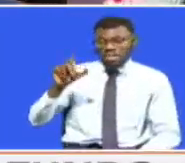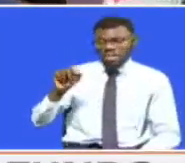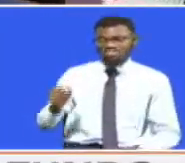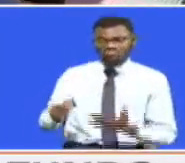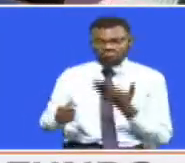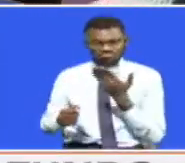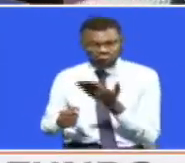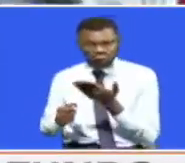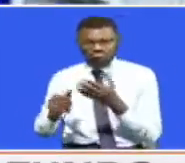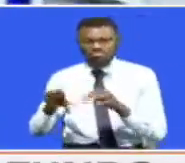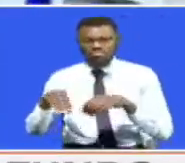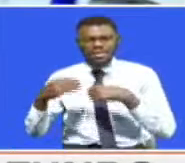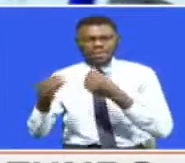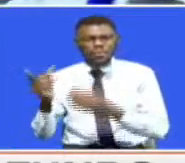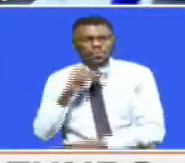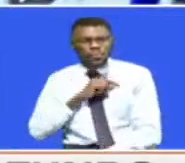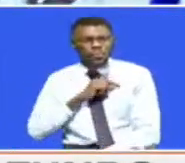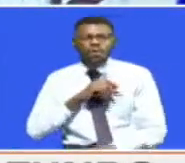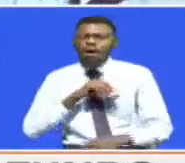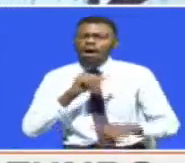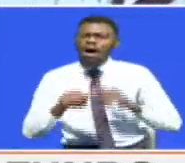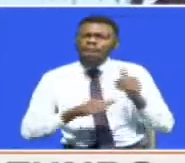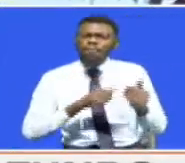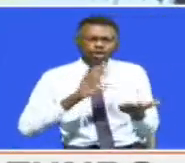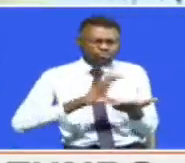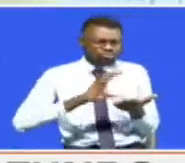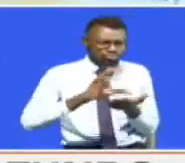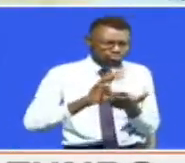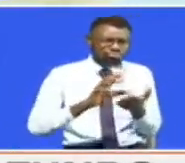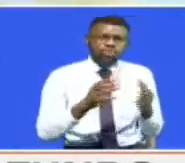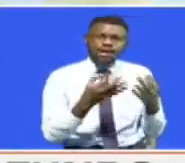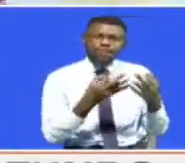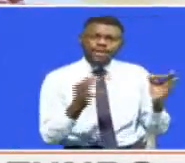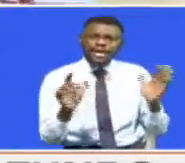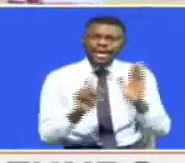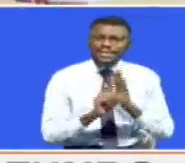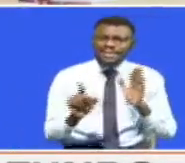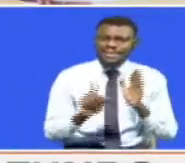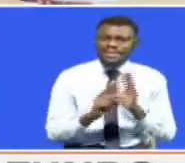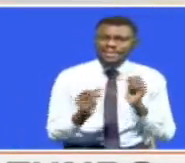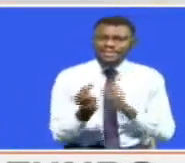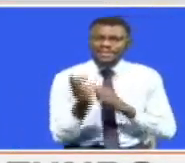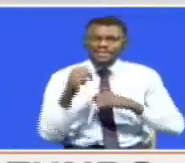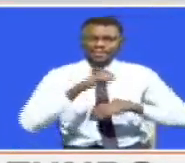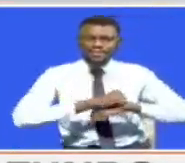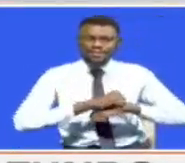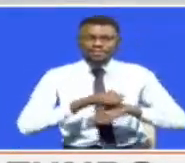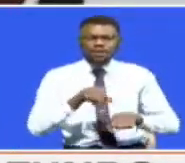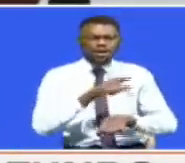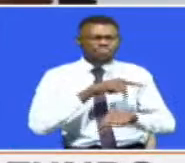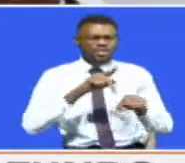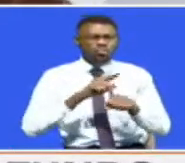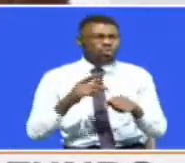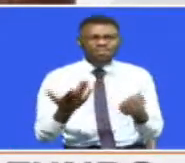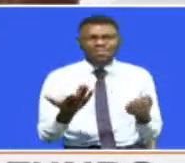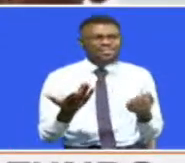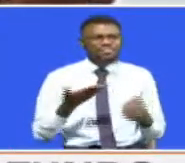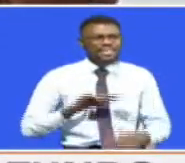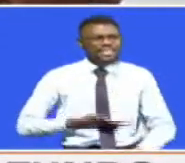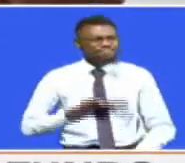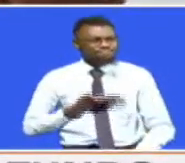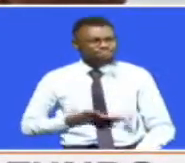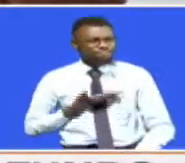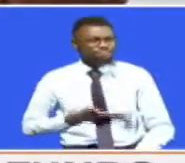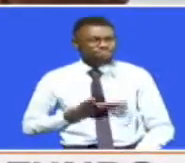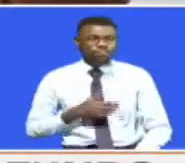the release of free day secondary education for term 3, is causing jitters among school principals. According to the